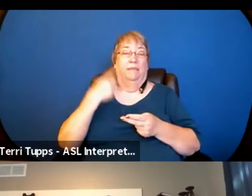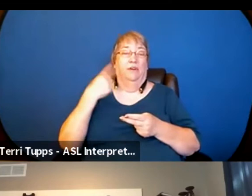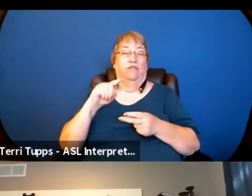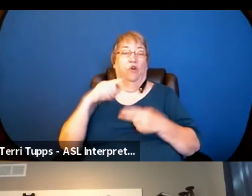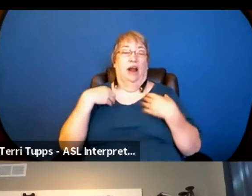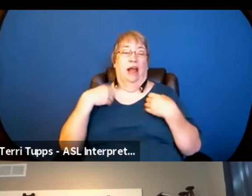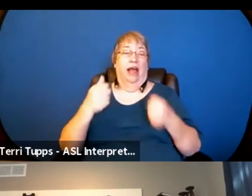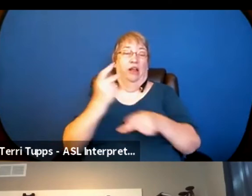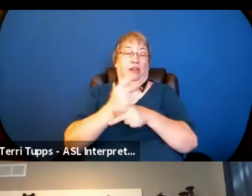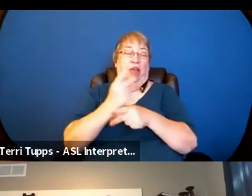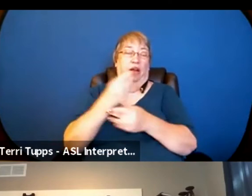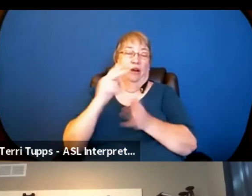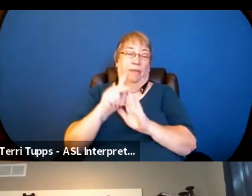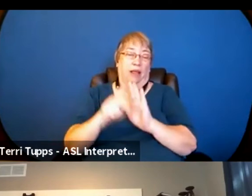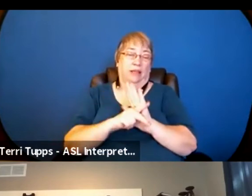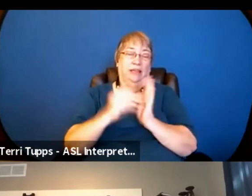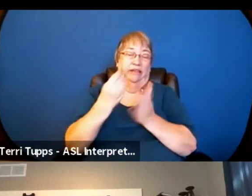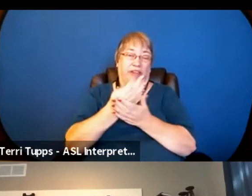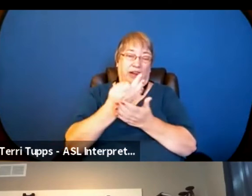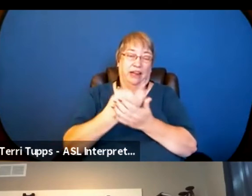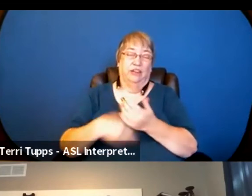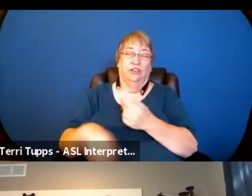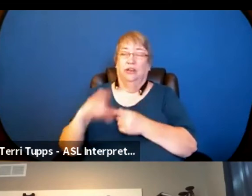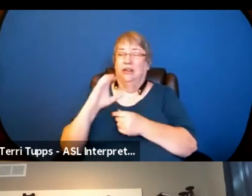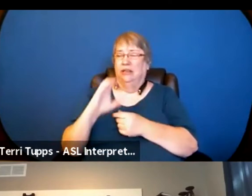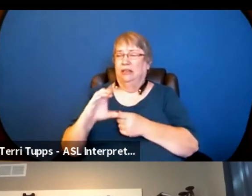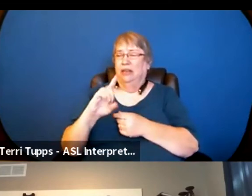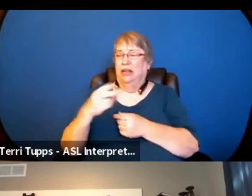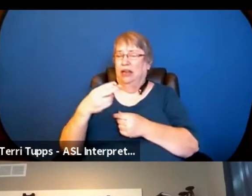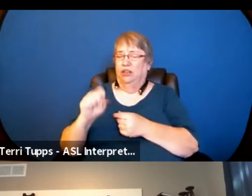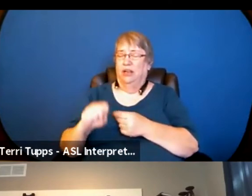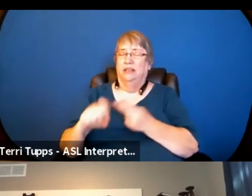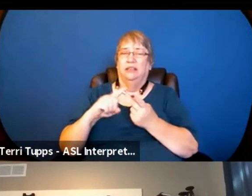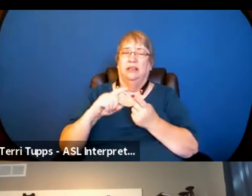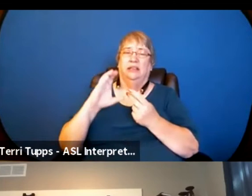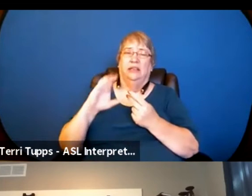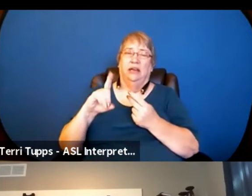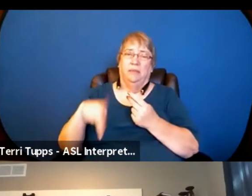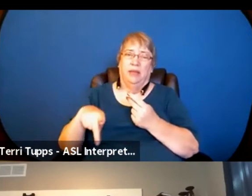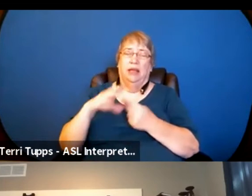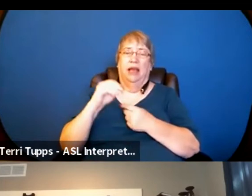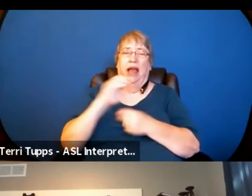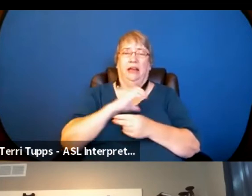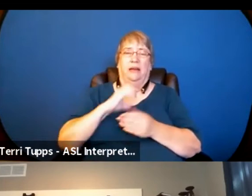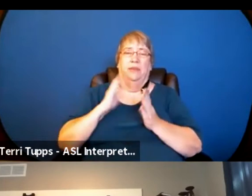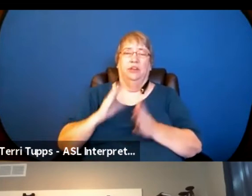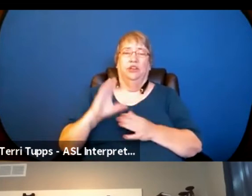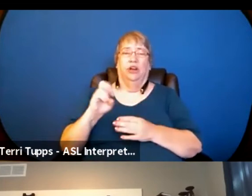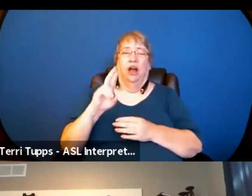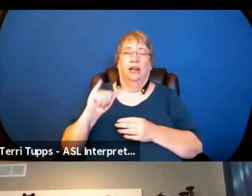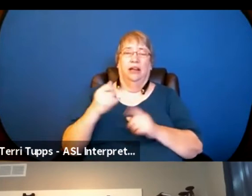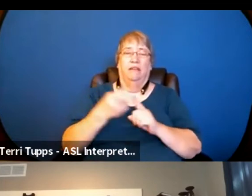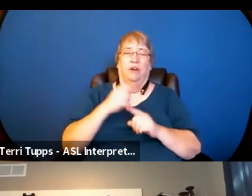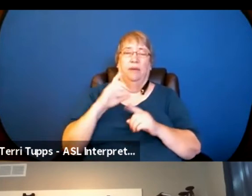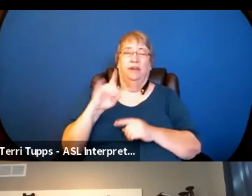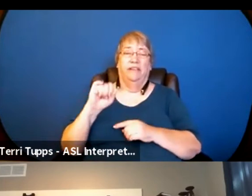finance, CDHS, CDPHE, and as well as Commissioner Conway from Division